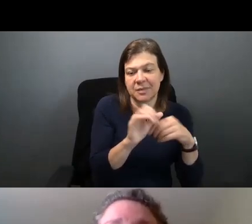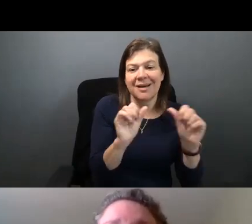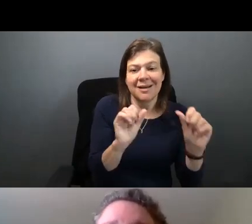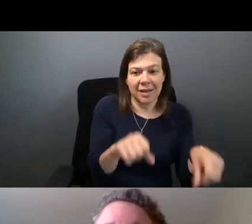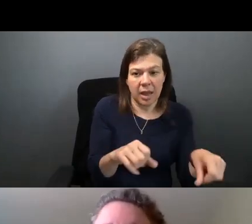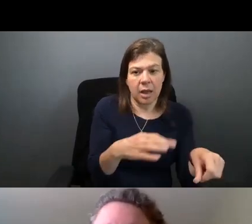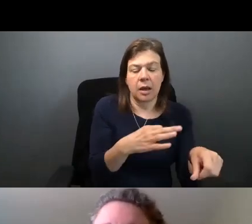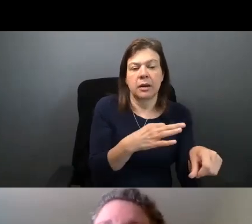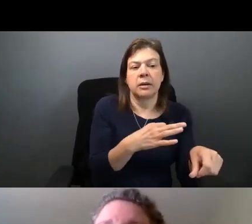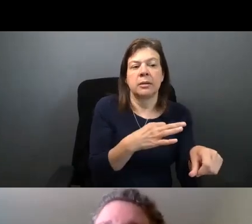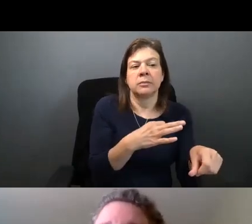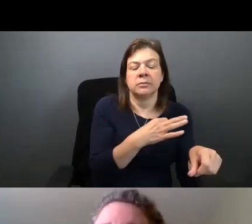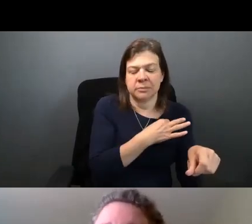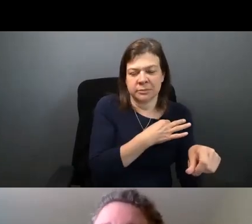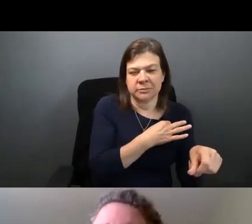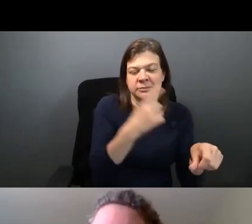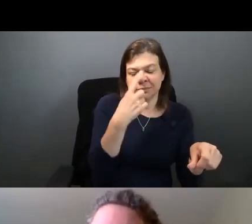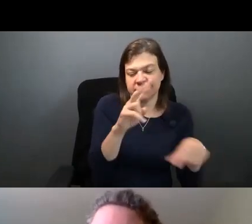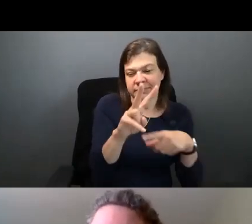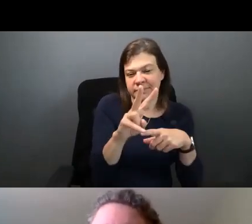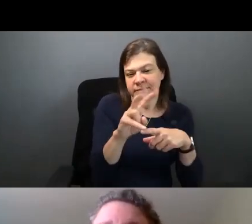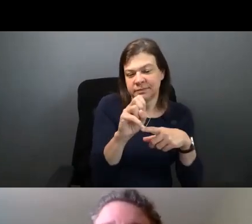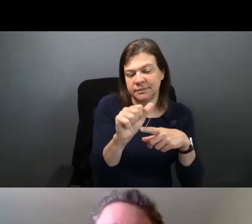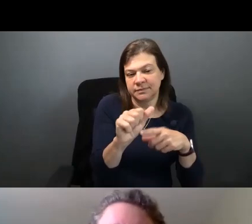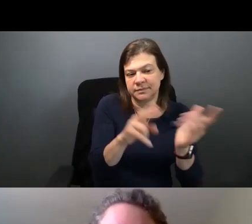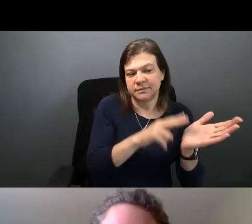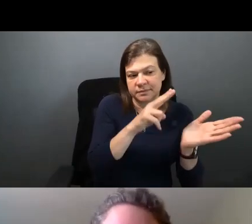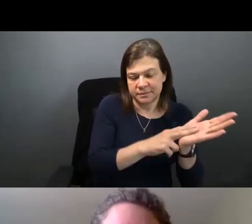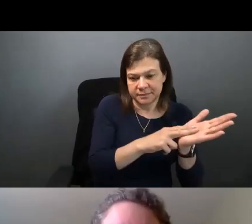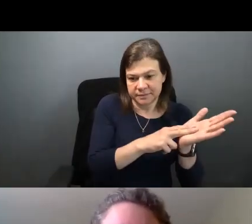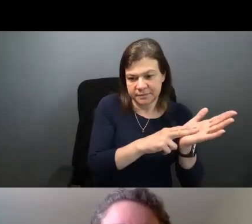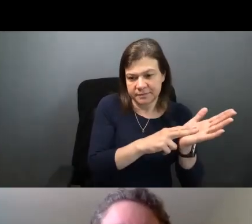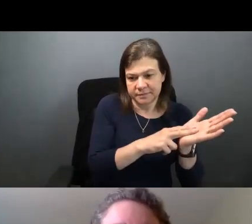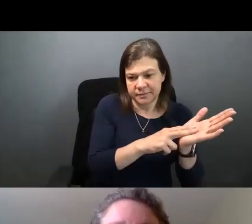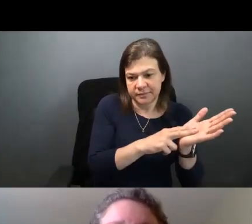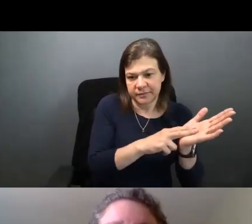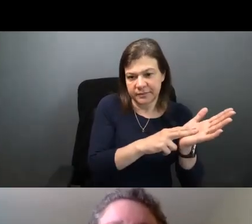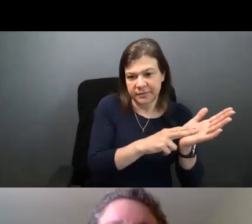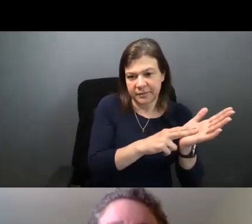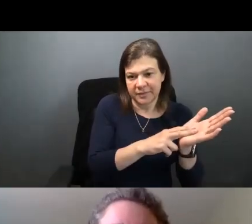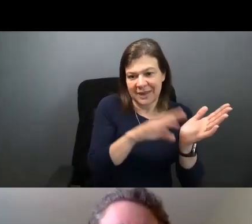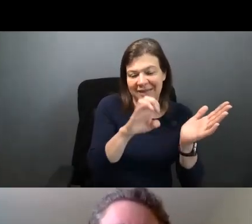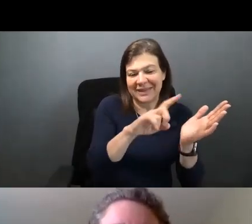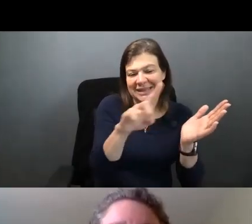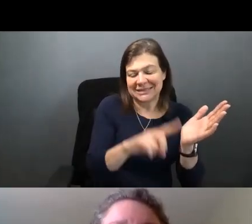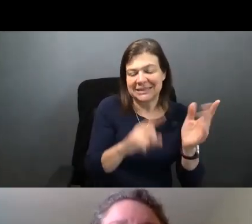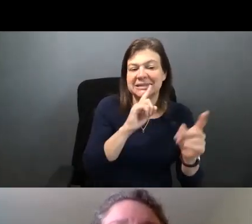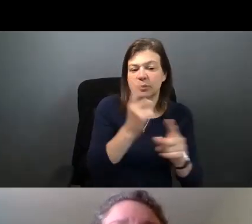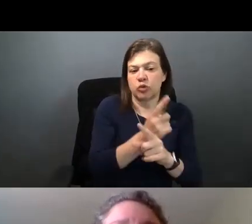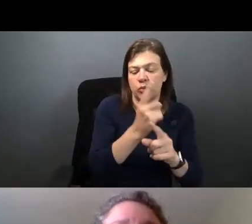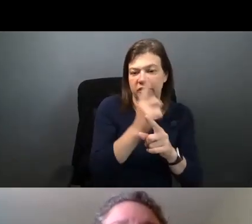apply for a VSA contract, and an easy one is appropriate.